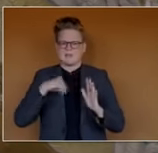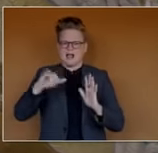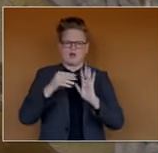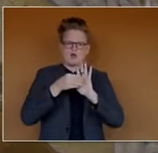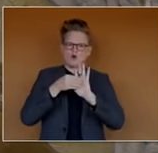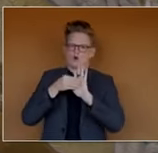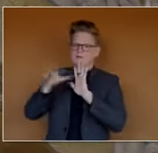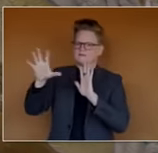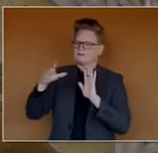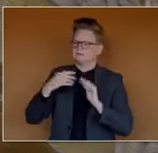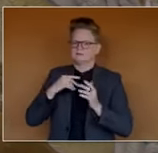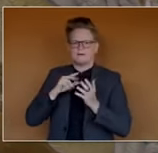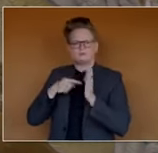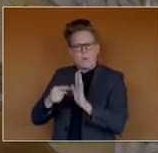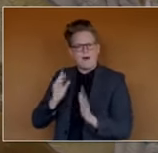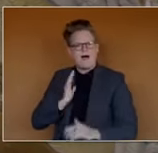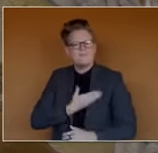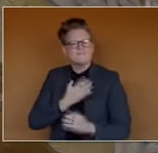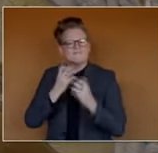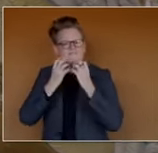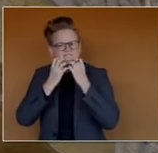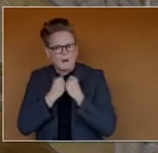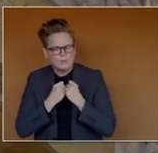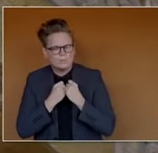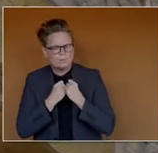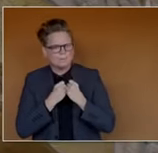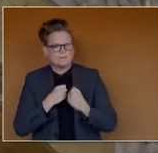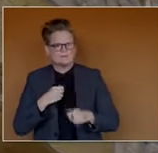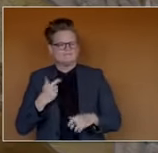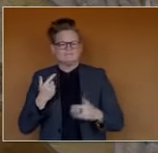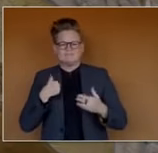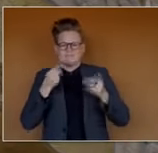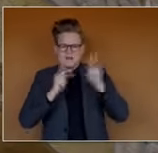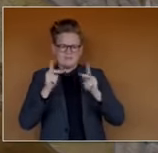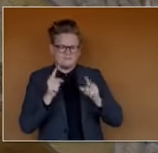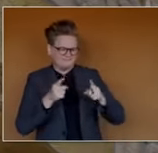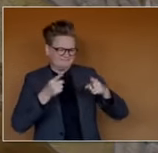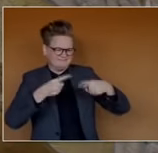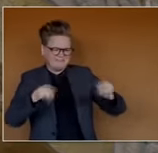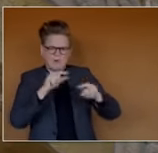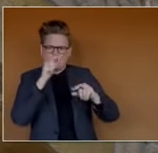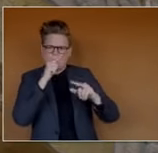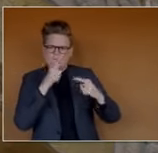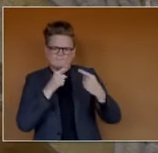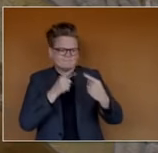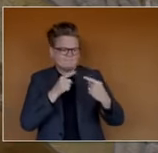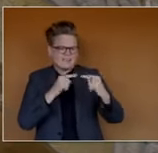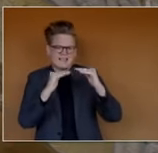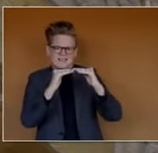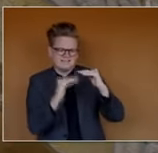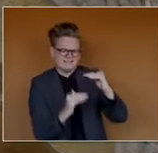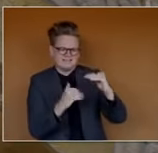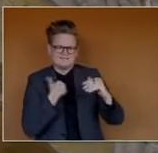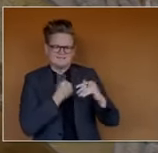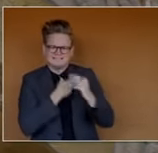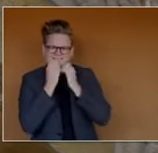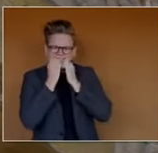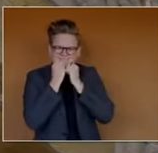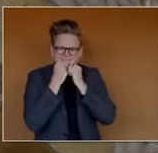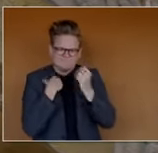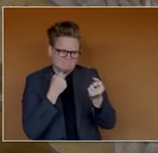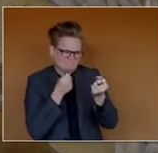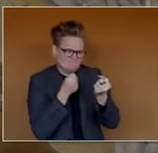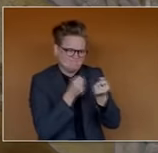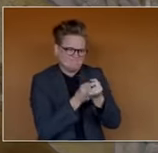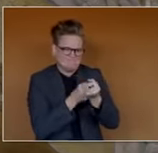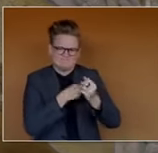recognizes that so many people were disproportionately hurt by this pandemic. They were disproportionately hurt economically. They